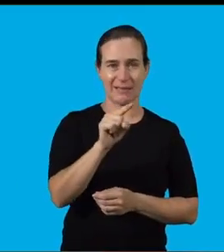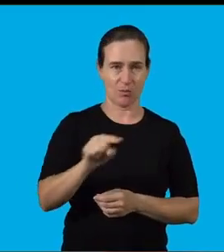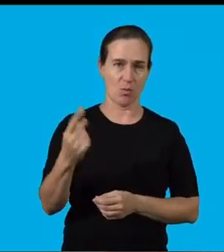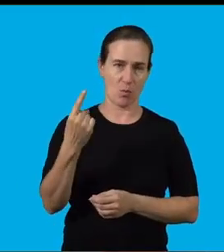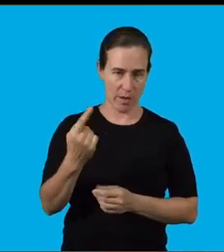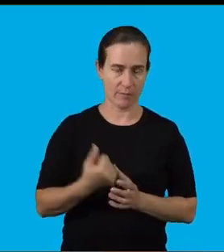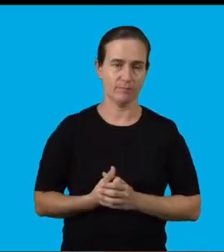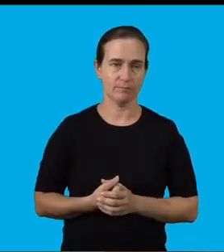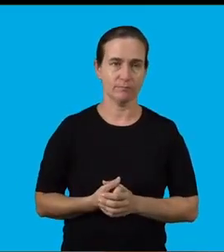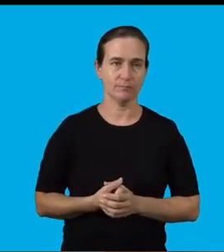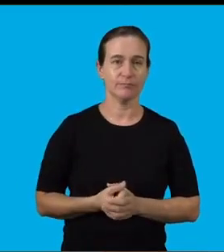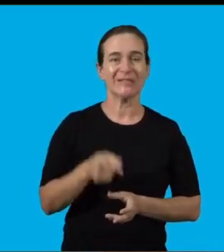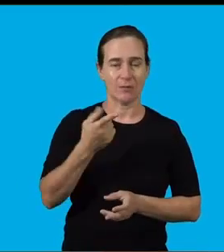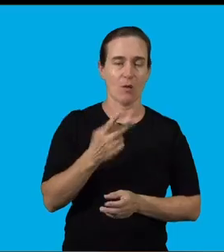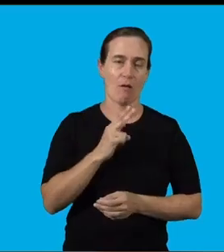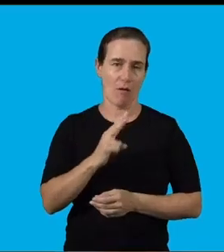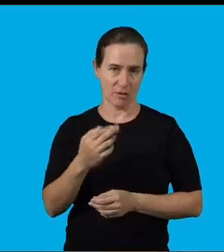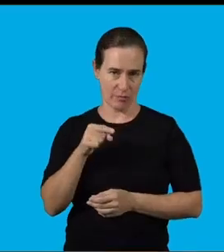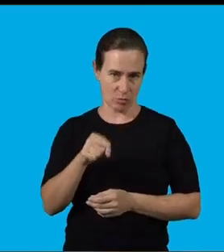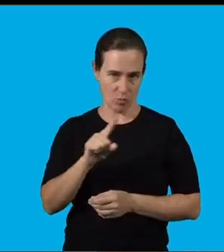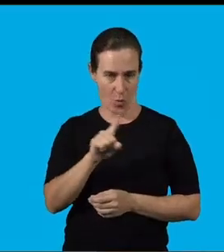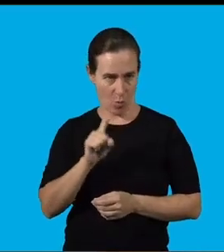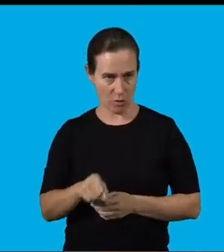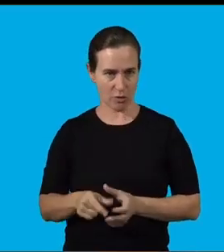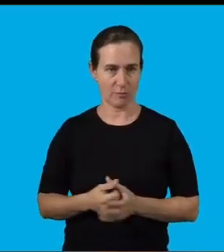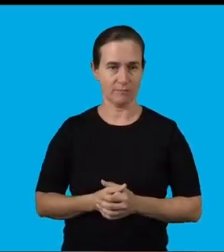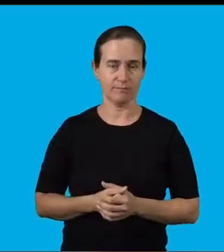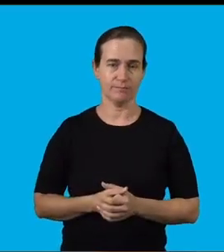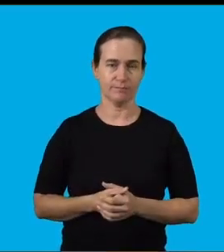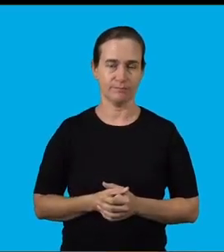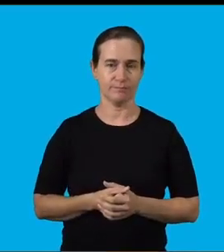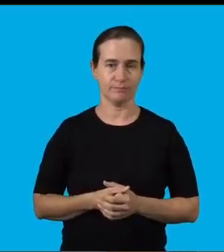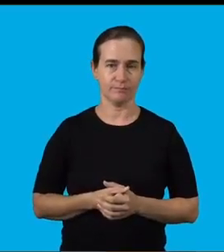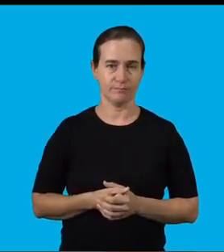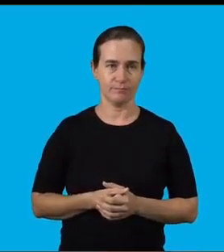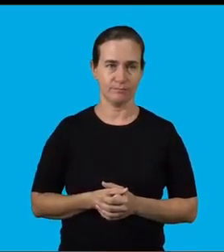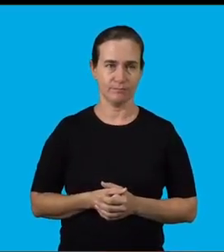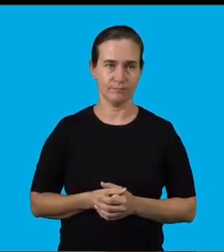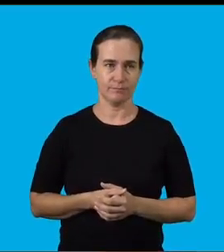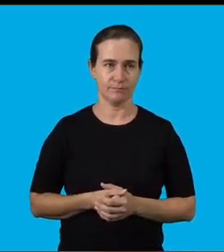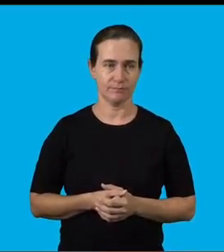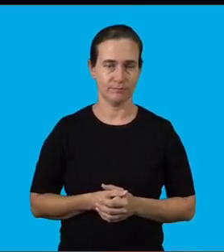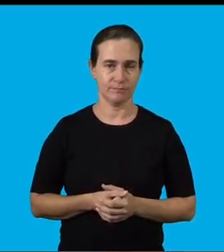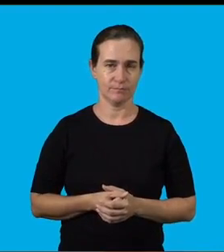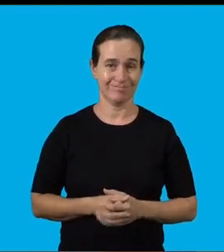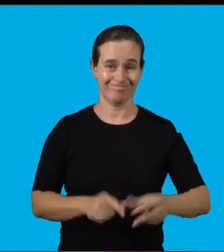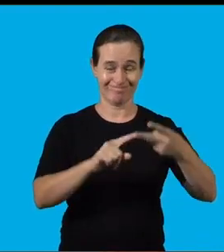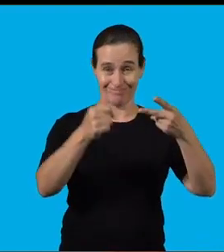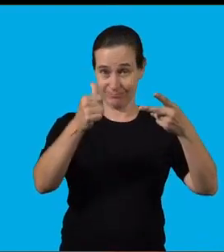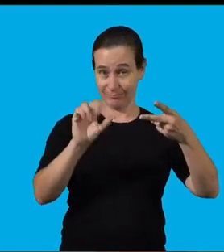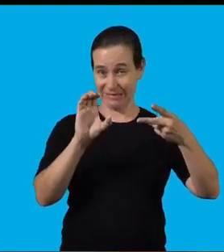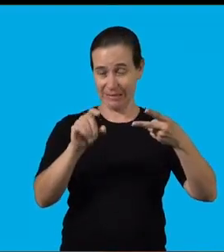is equal to 1 is the answer to this question. It is the x value at point T.